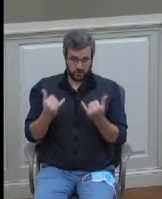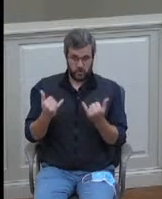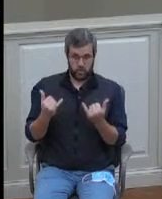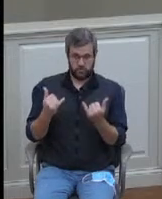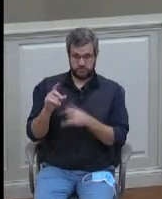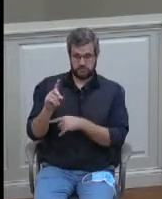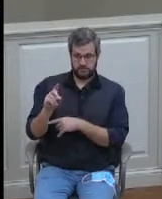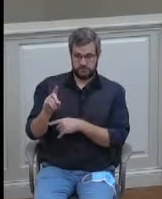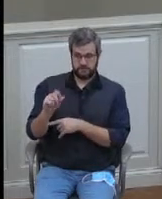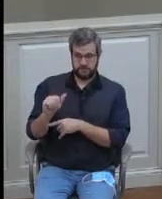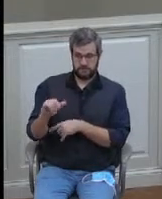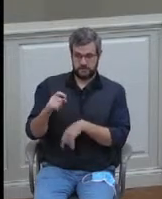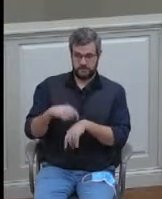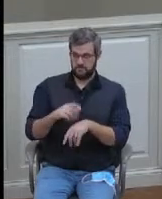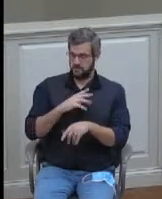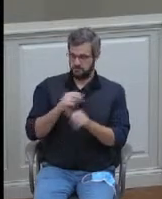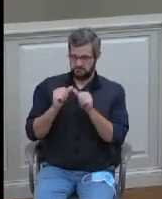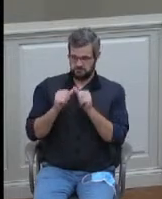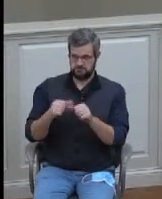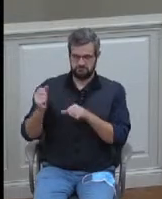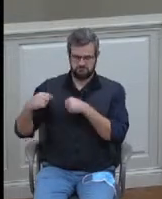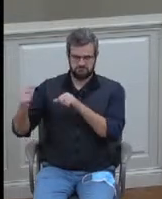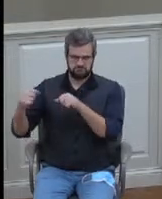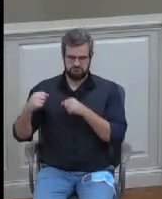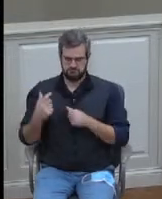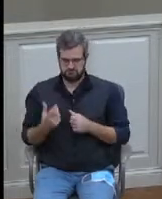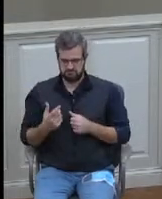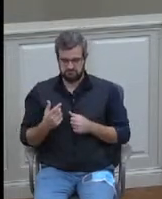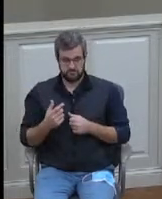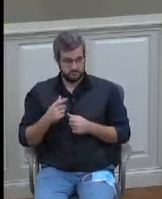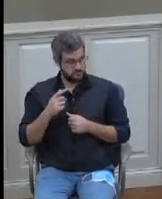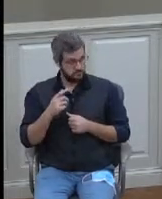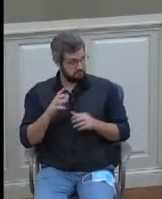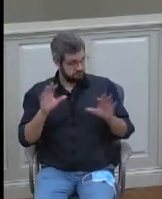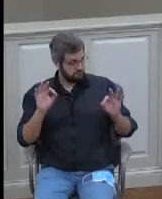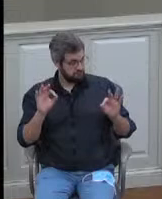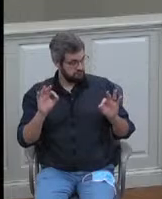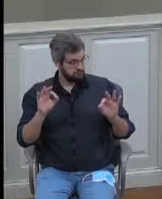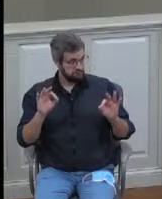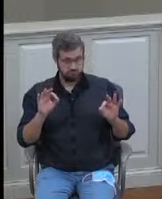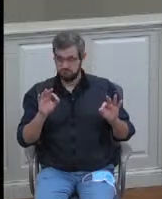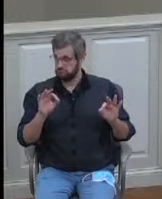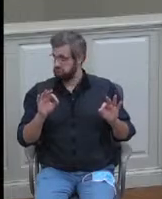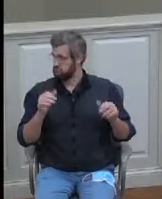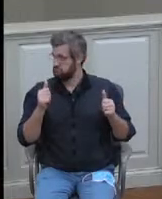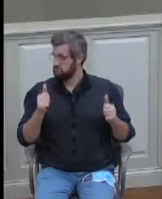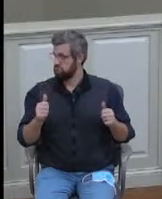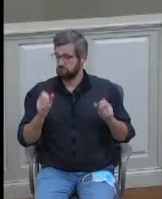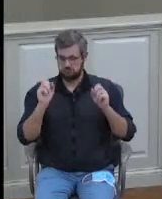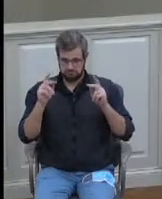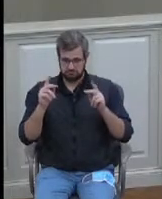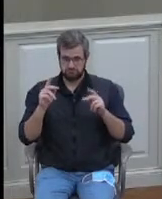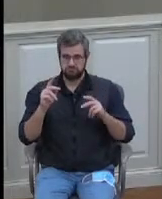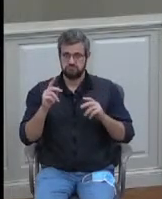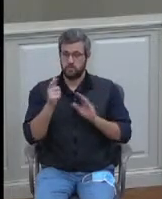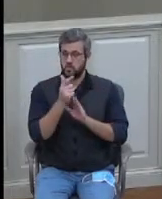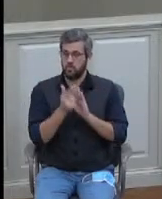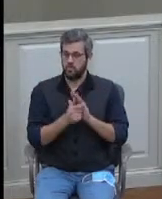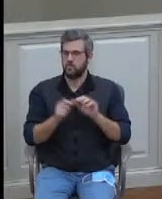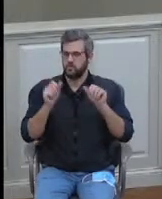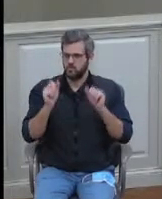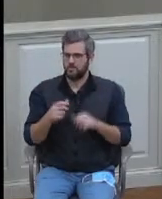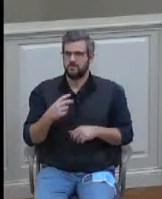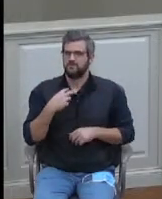well, we need, no, Need a we don't motion? need action. We're okay with that? Okay. You could take a simple